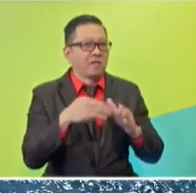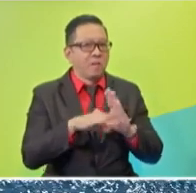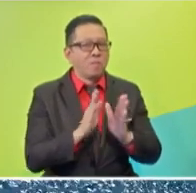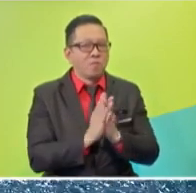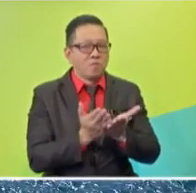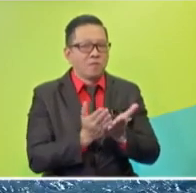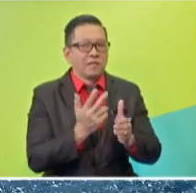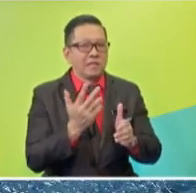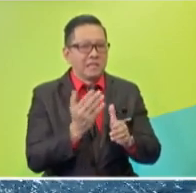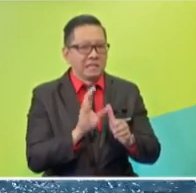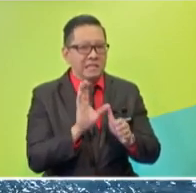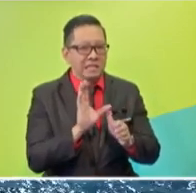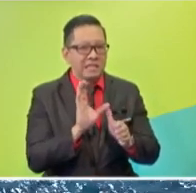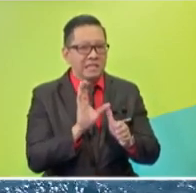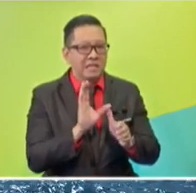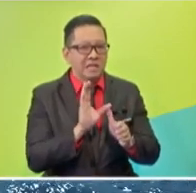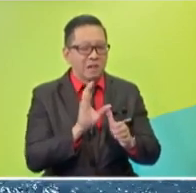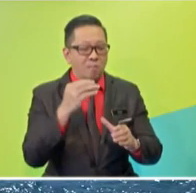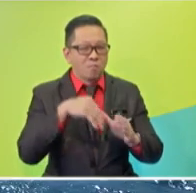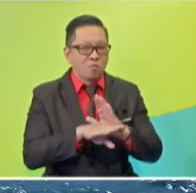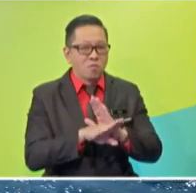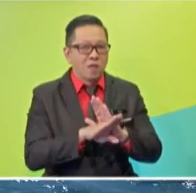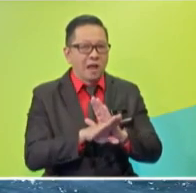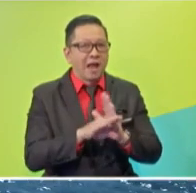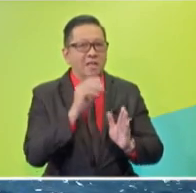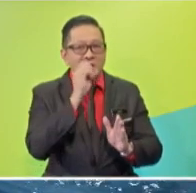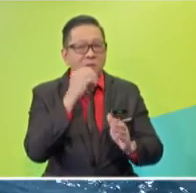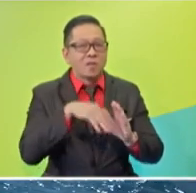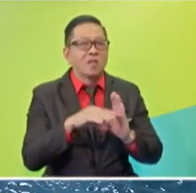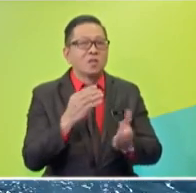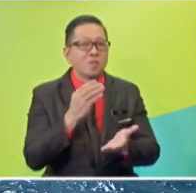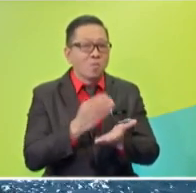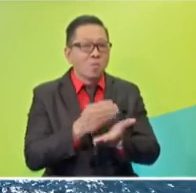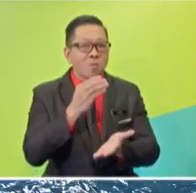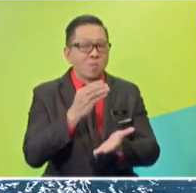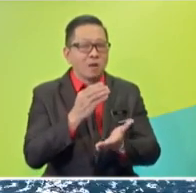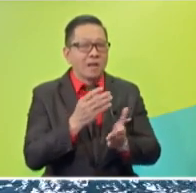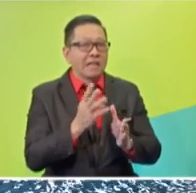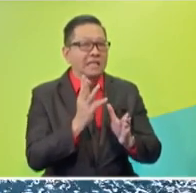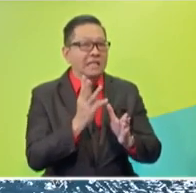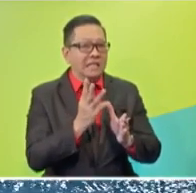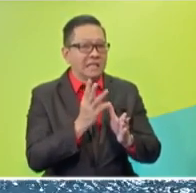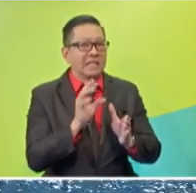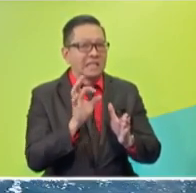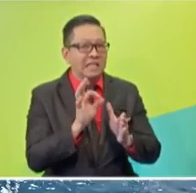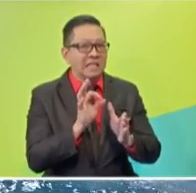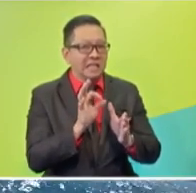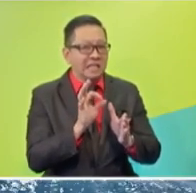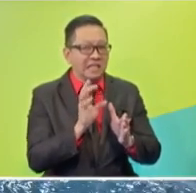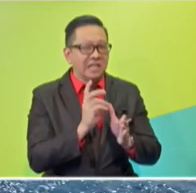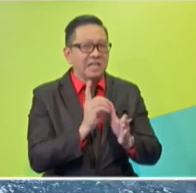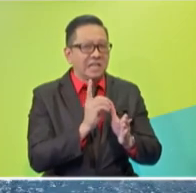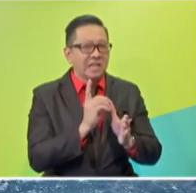the ice cream on a gold spoon. And for D, look at the ice cream.